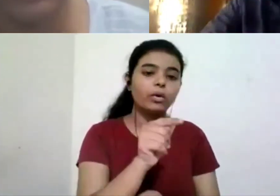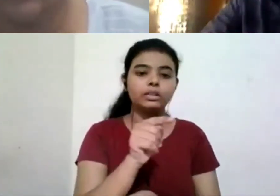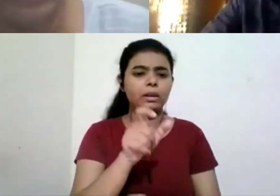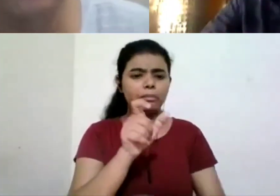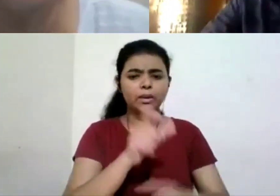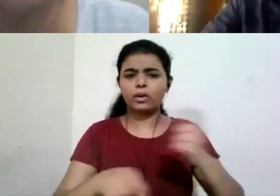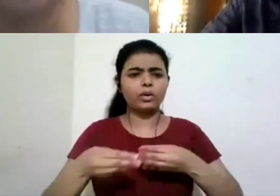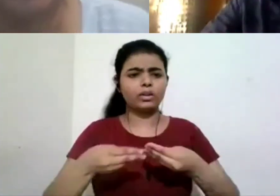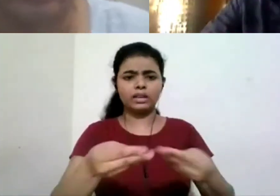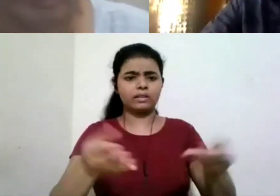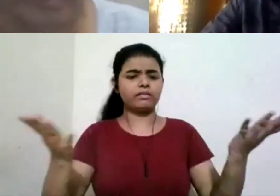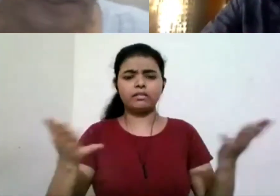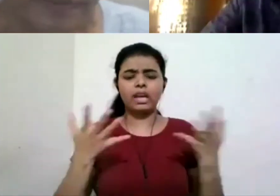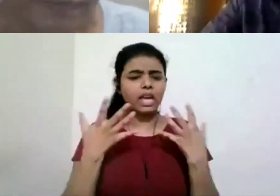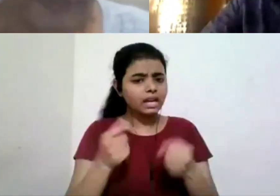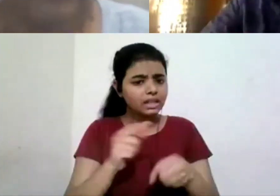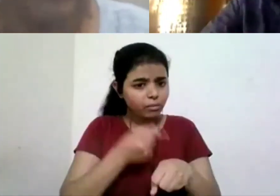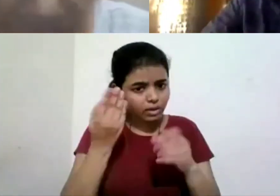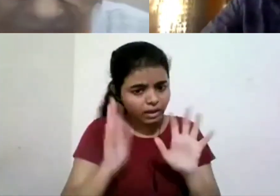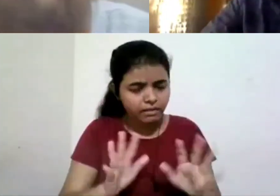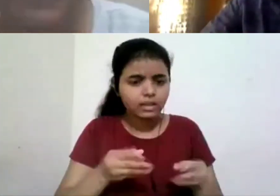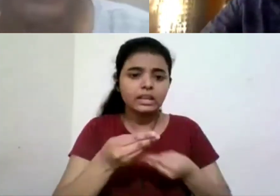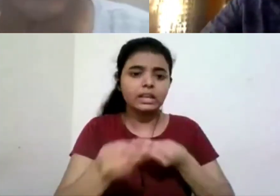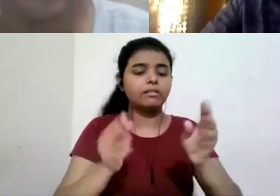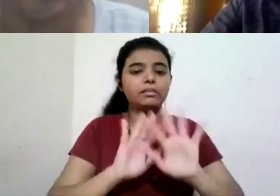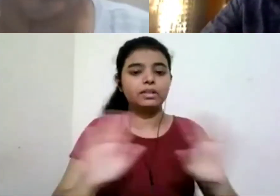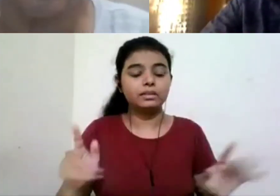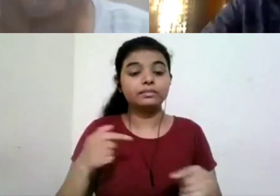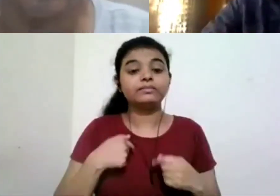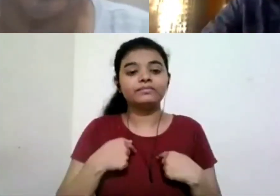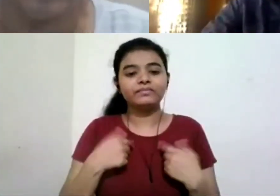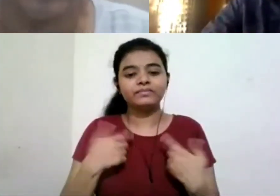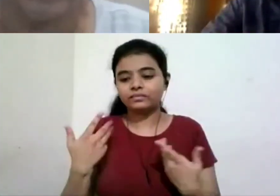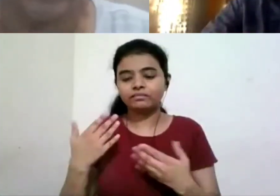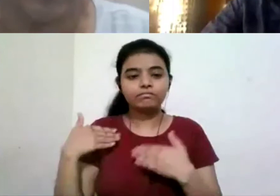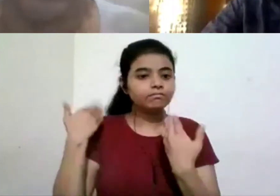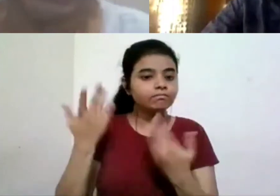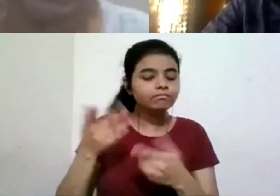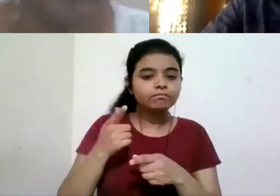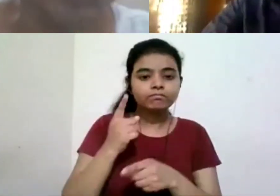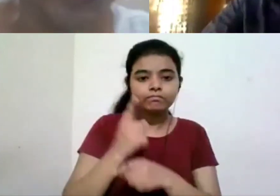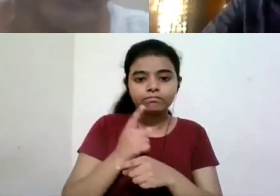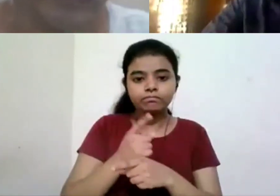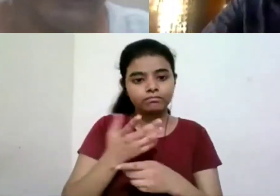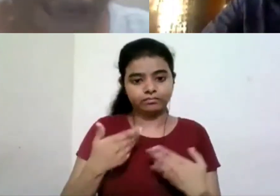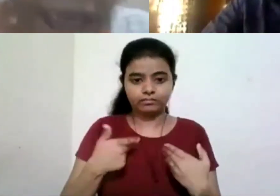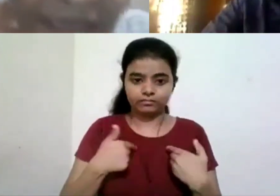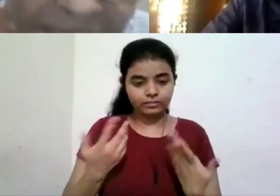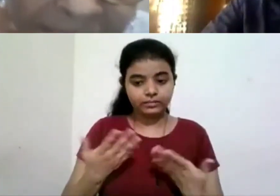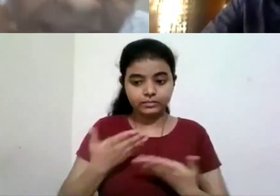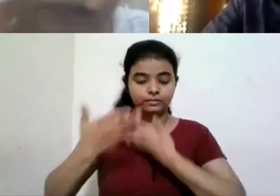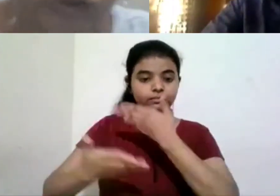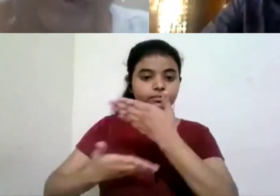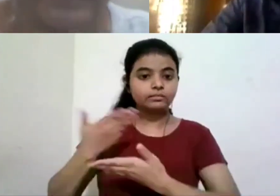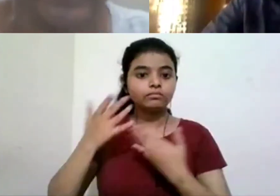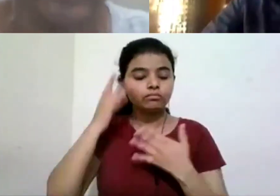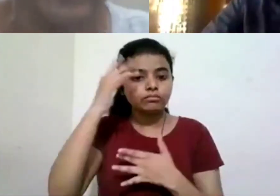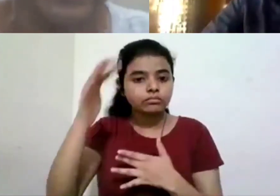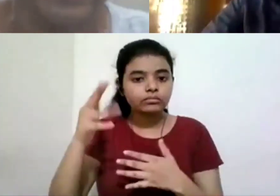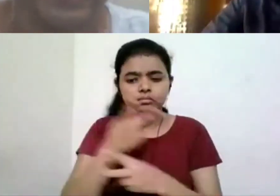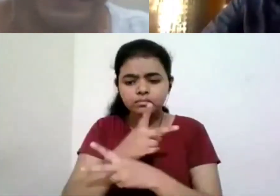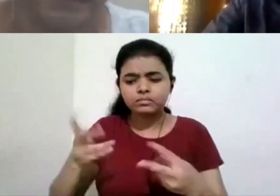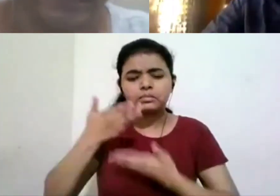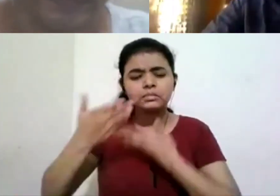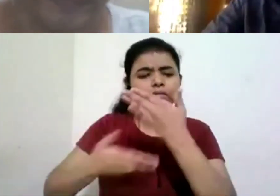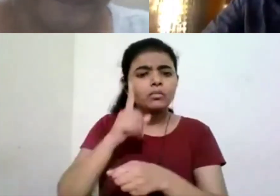provide wherever you get the chance. Because I was teaching a course in jurisprudence and theory, I could do it. And I insisted on doing it in the